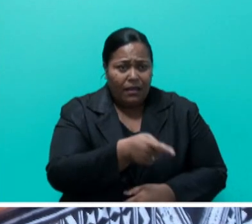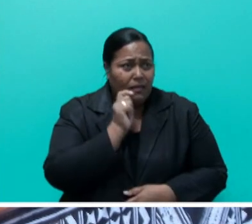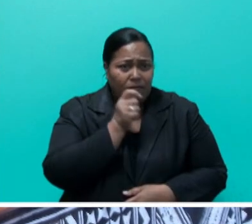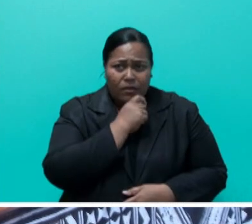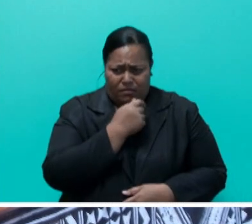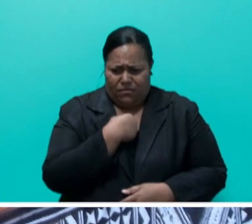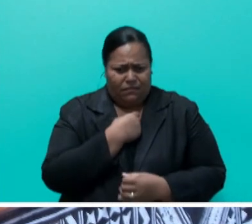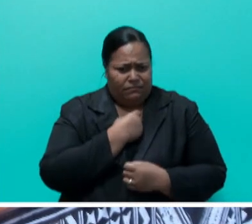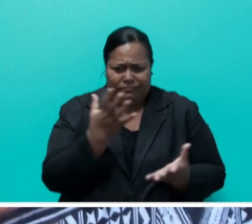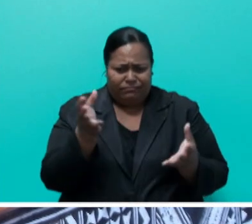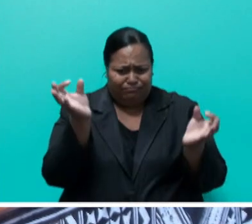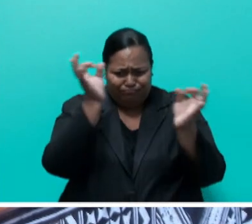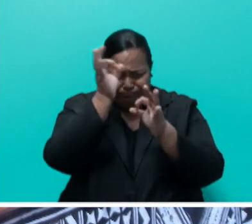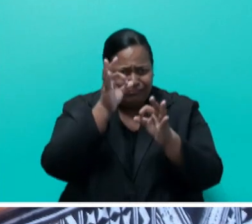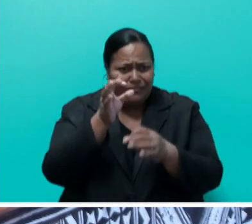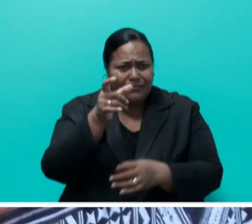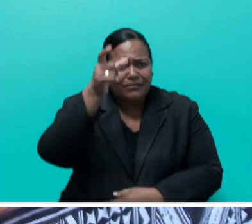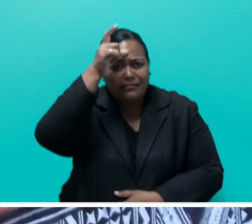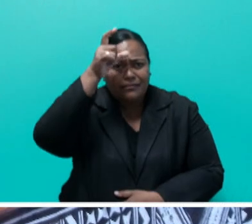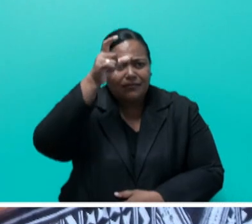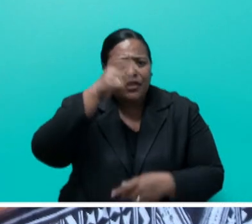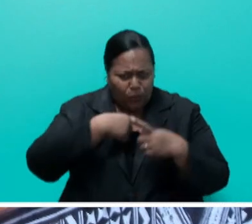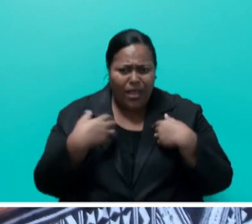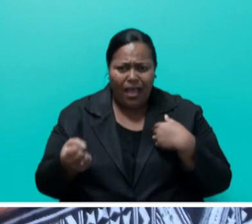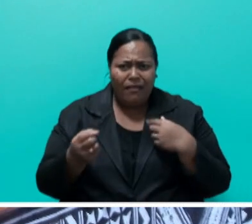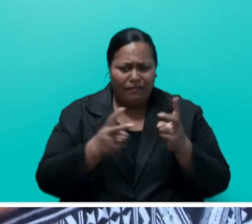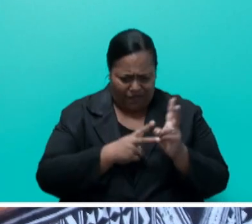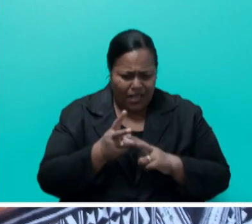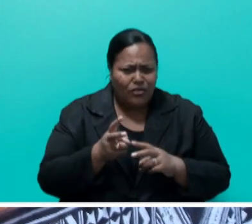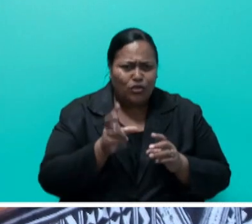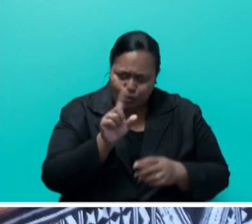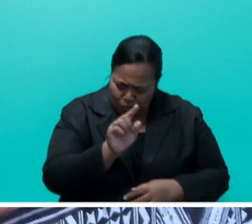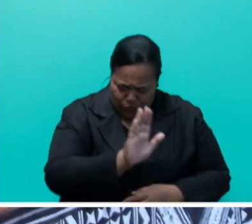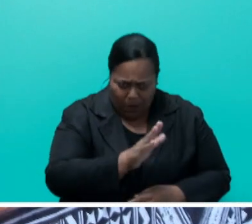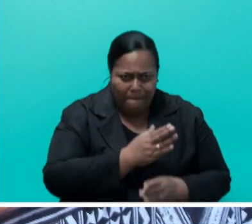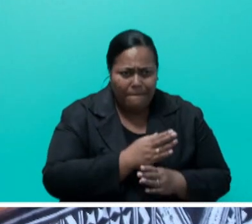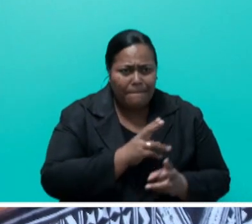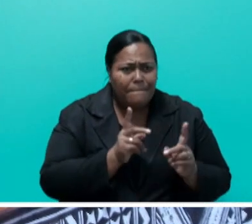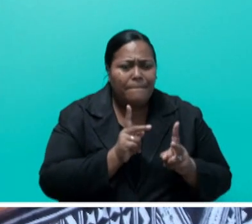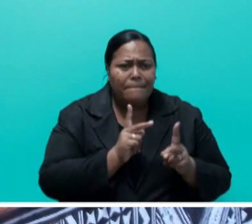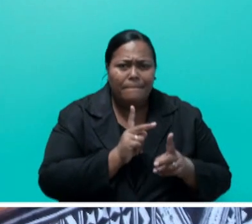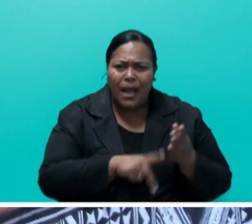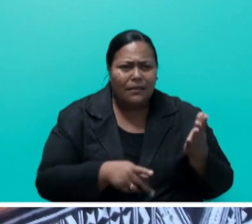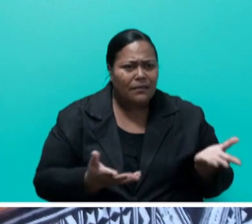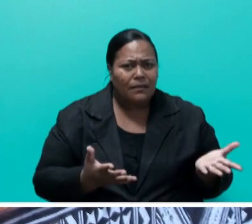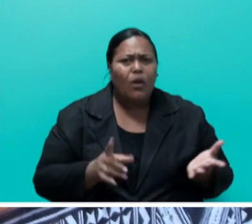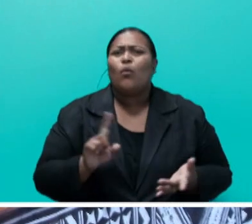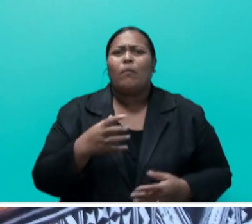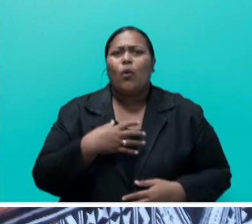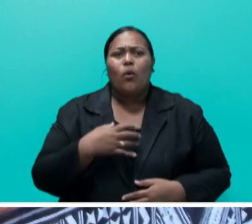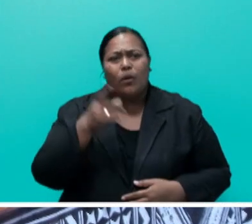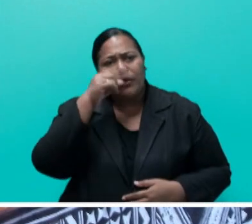me. We play our part in the Vanua, but what more could we do?